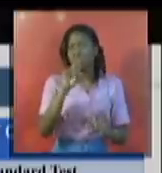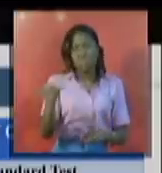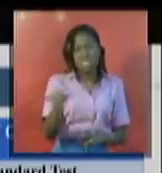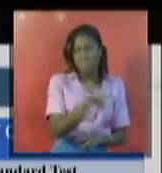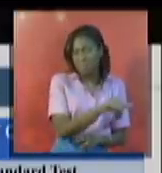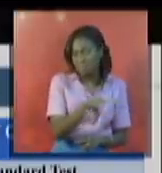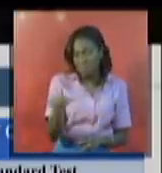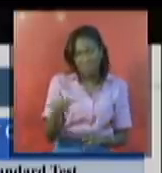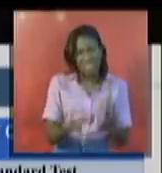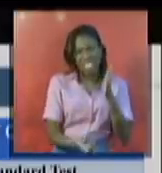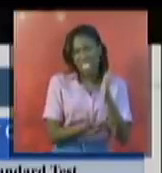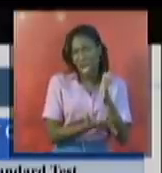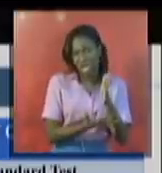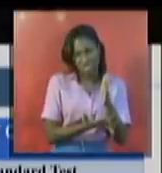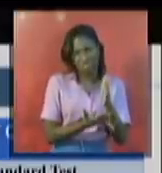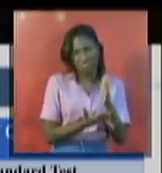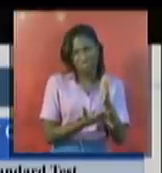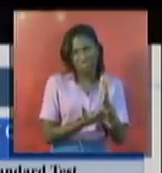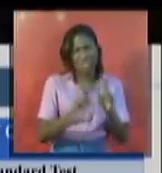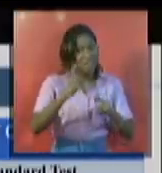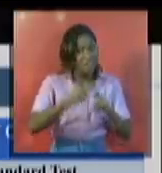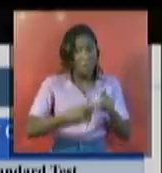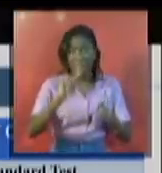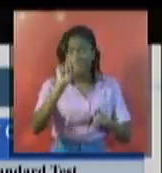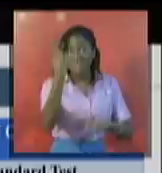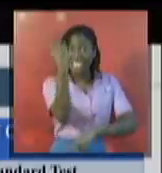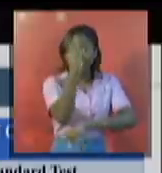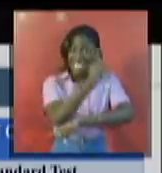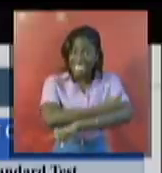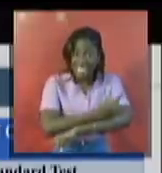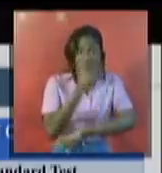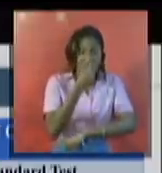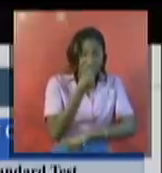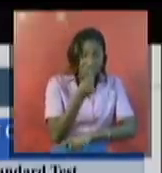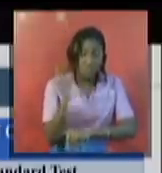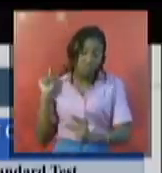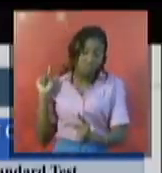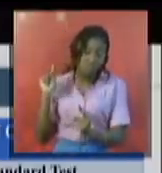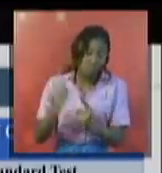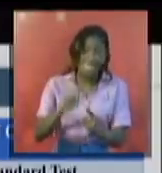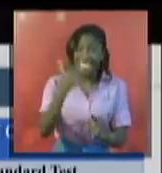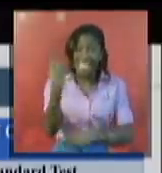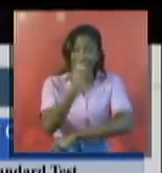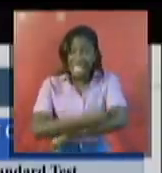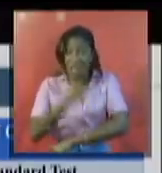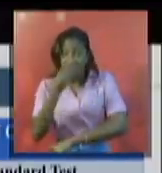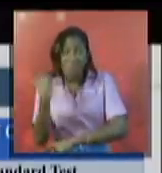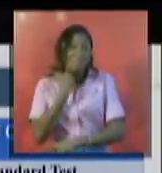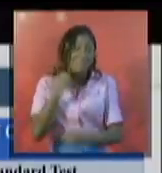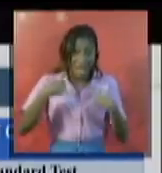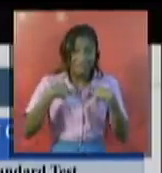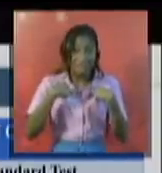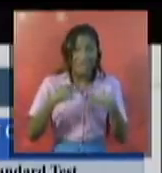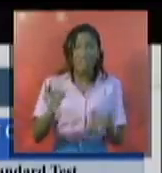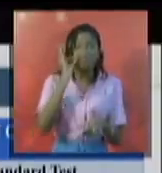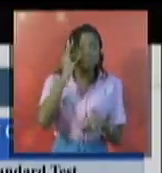technology. It's accurate from the first day of symptoms up to 10 days after. The samples are also the